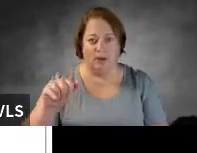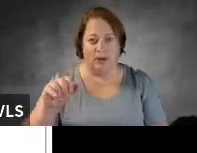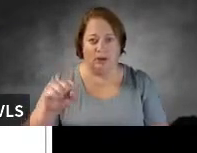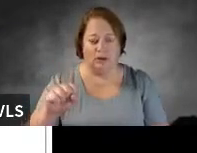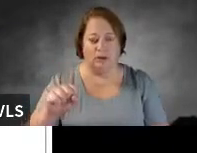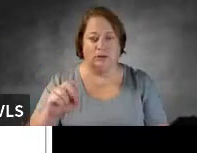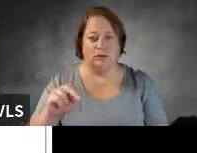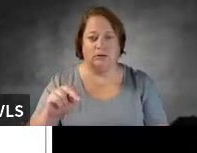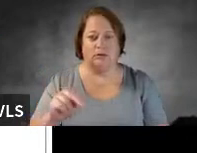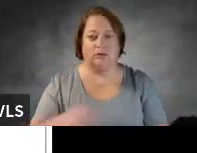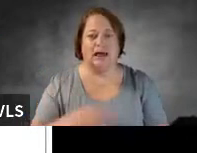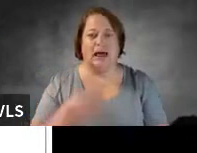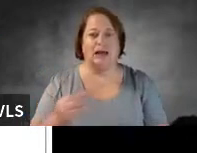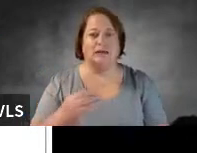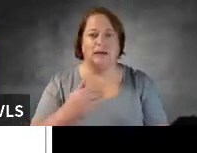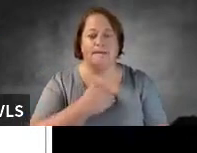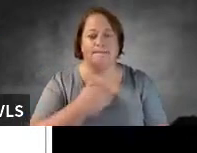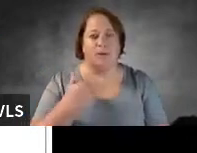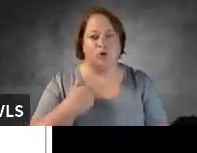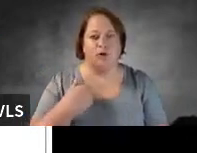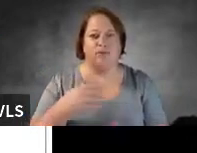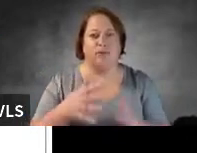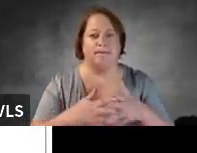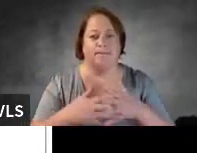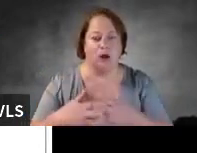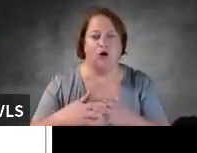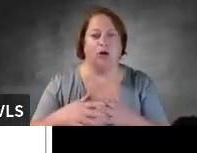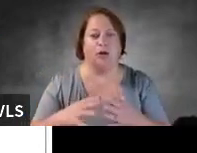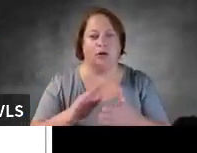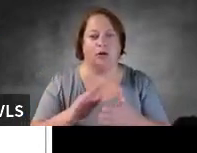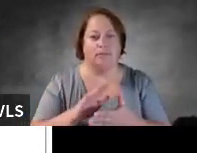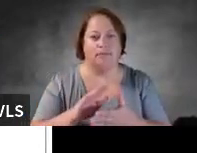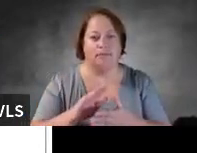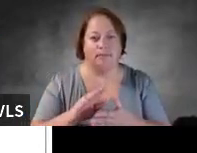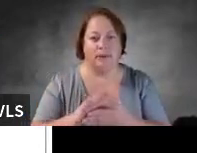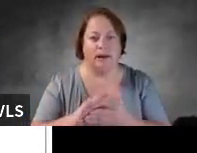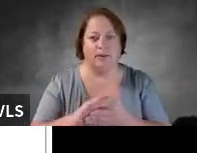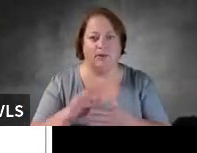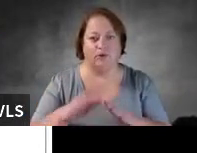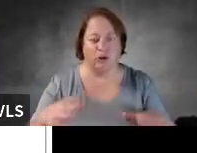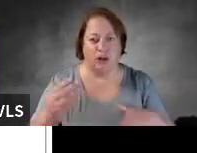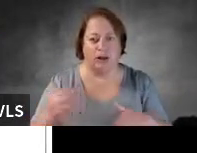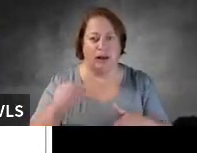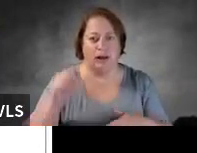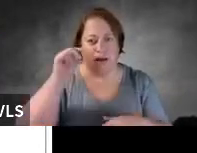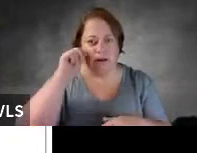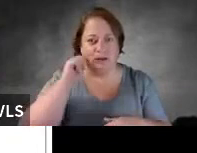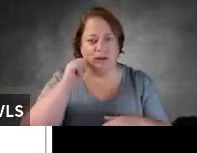member the American Academy of Child and Adolescent Psychiatry. Next slide.